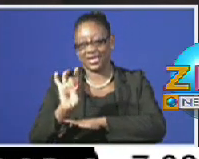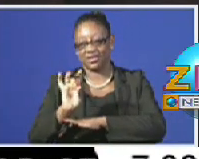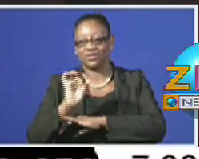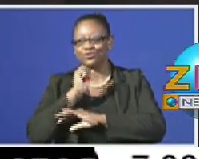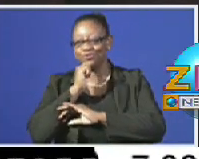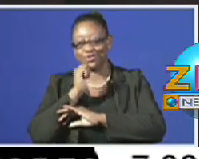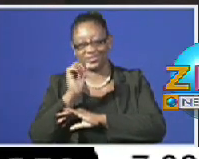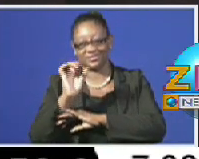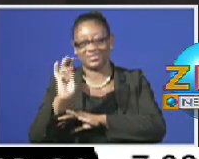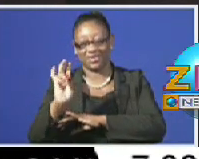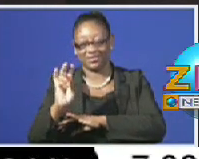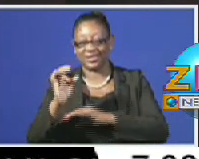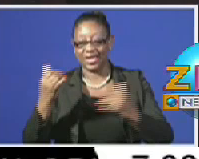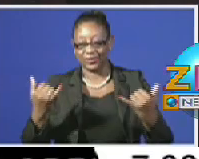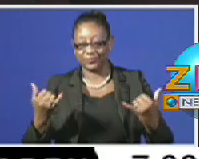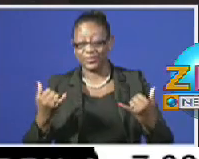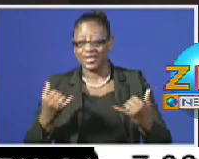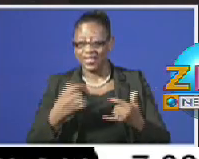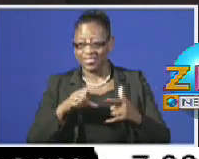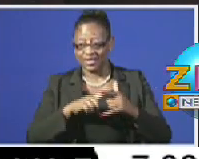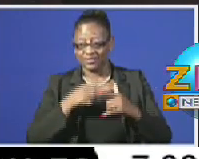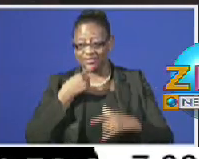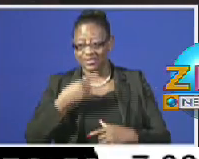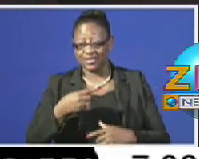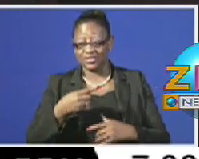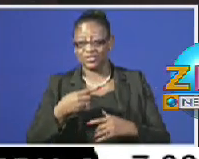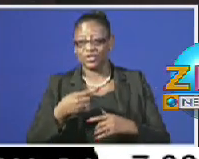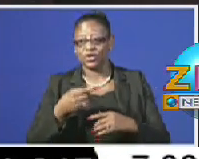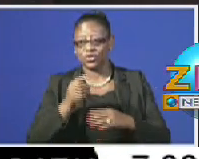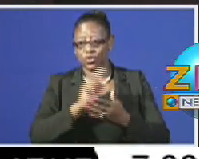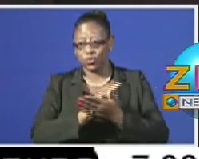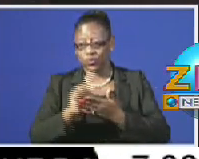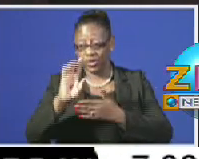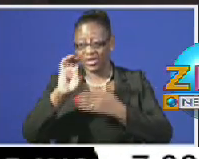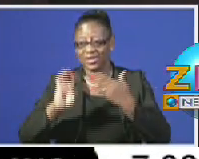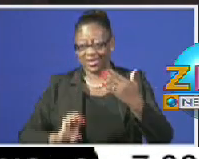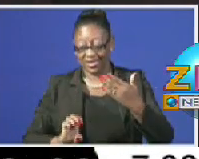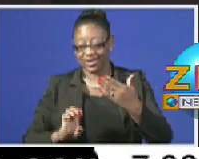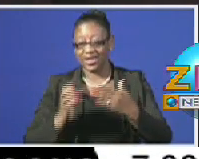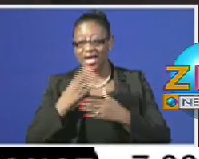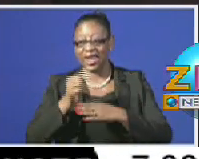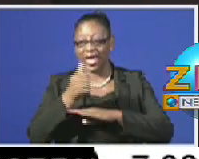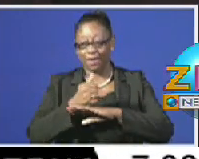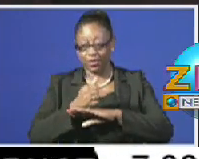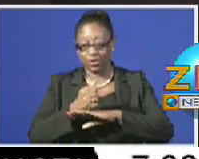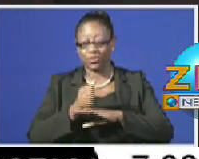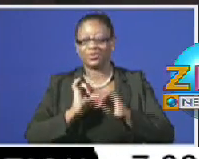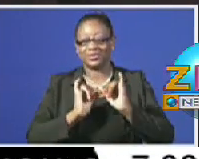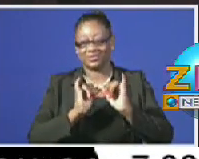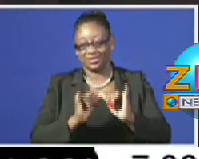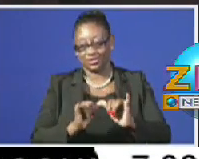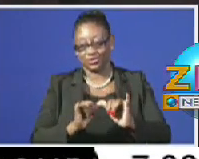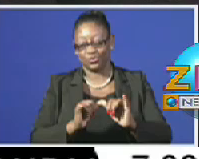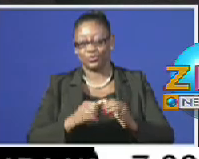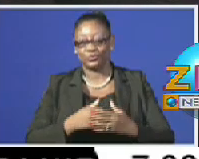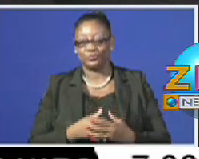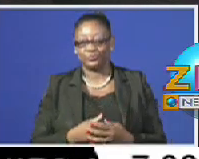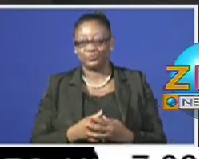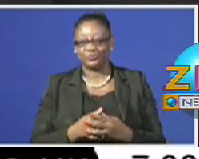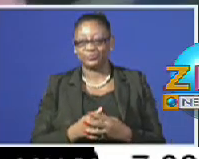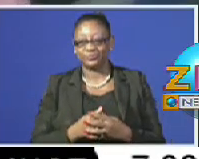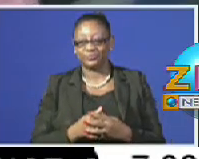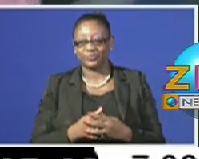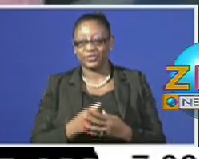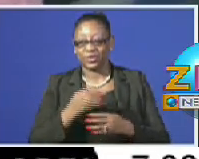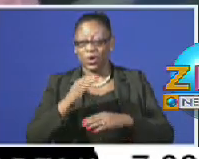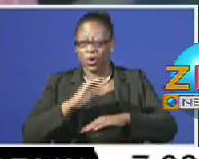7 p.m. The Prime Minister also noted that the full weekend lockdowns in New Providence and Abaco remain.